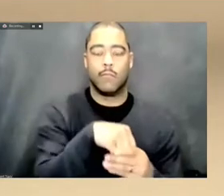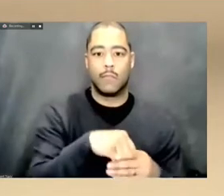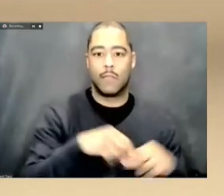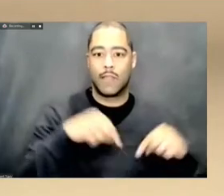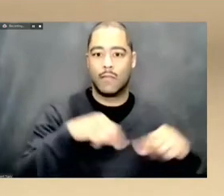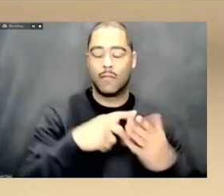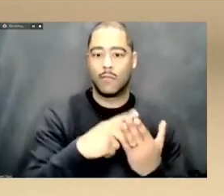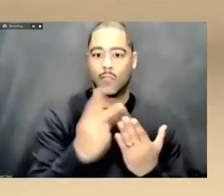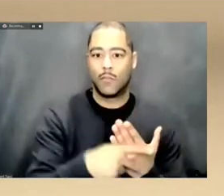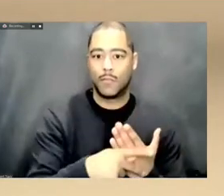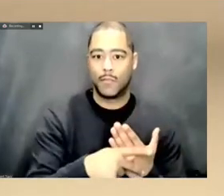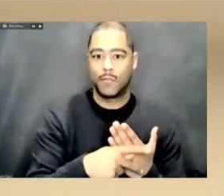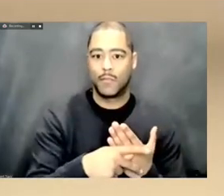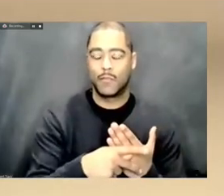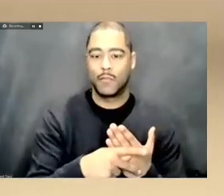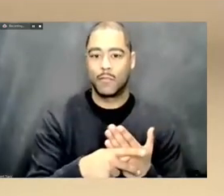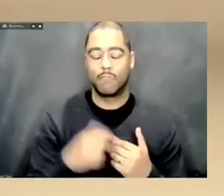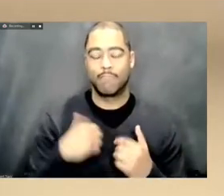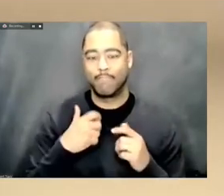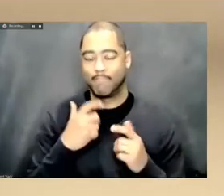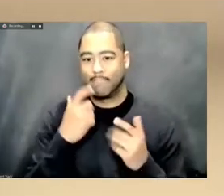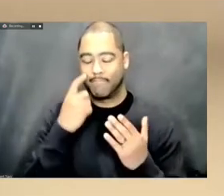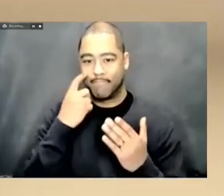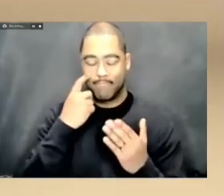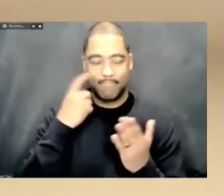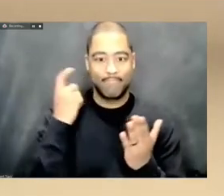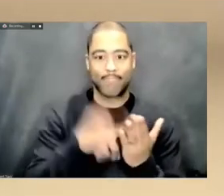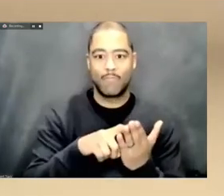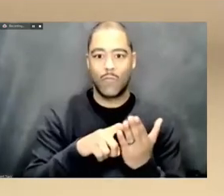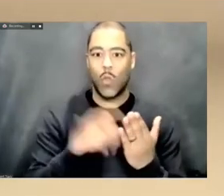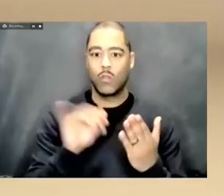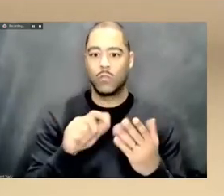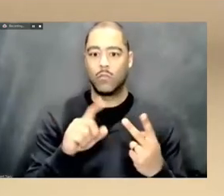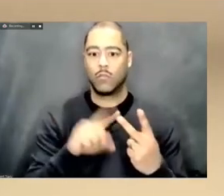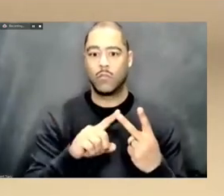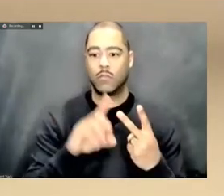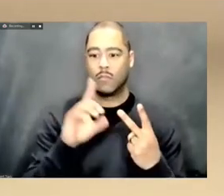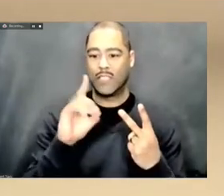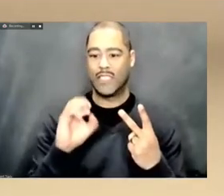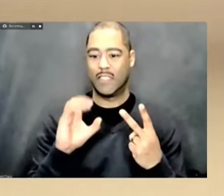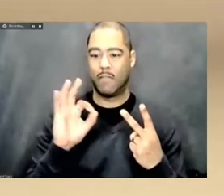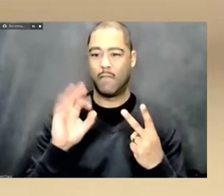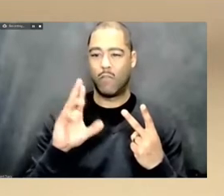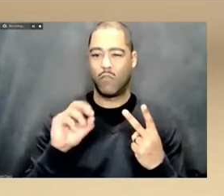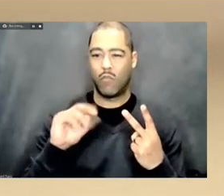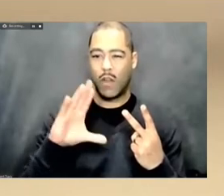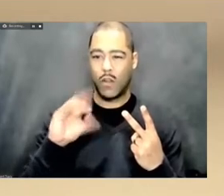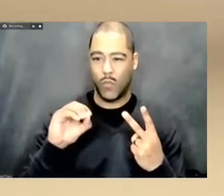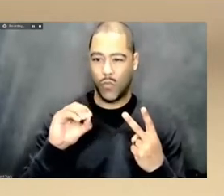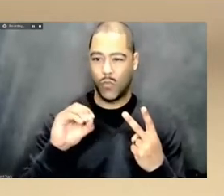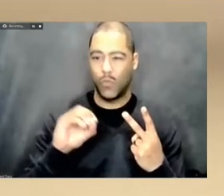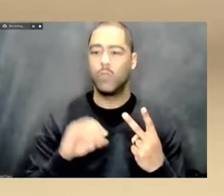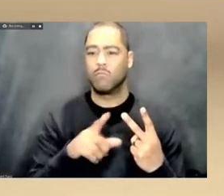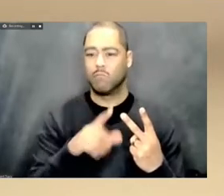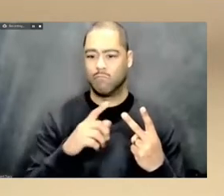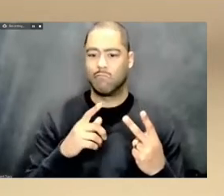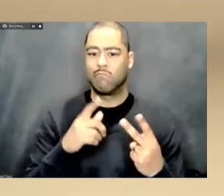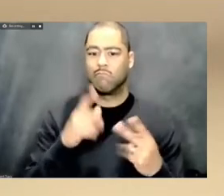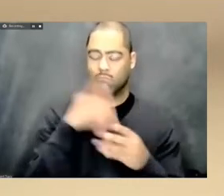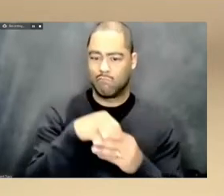support person here, Mr. DeFranco, who has his well experience in this kind of arts.